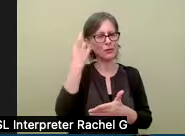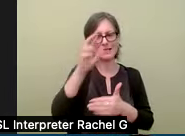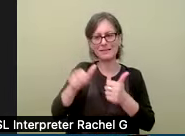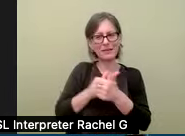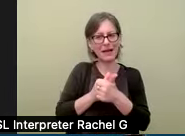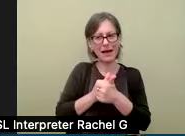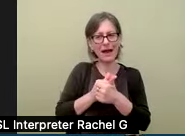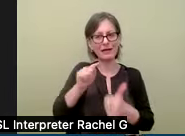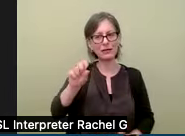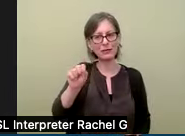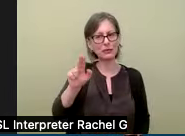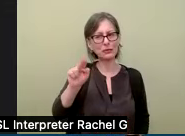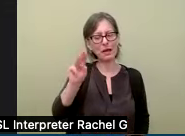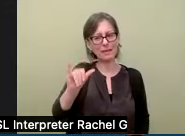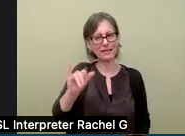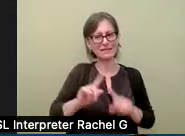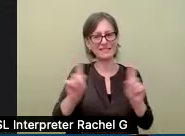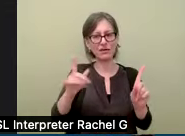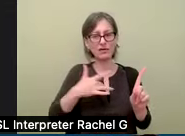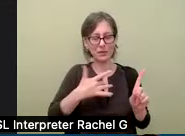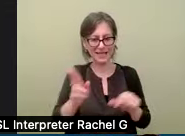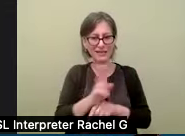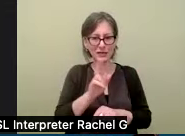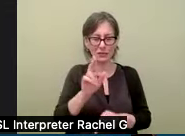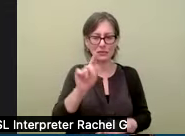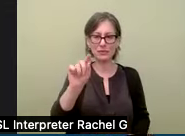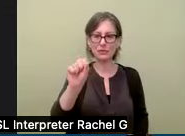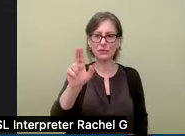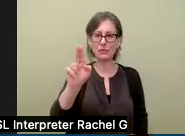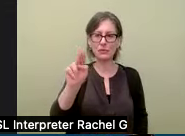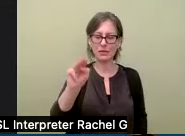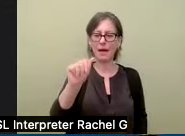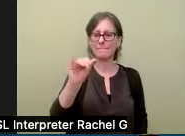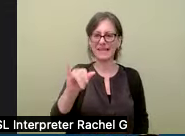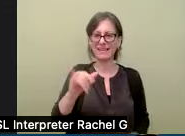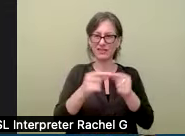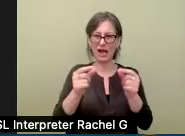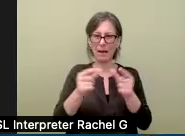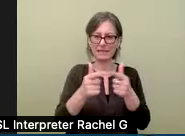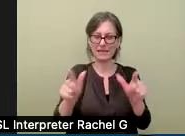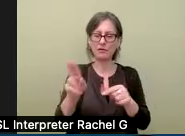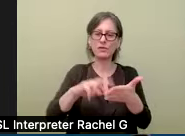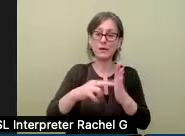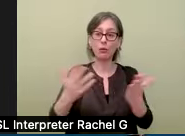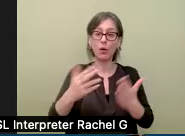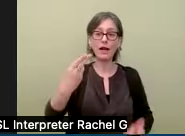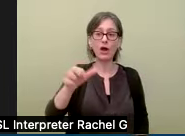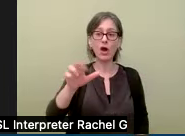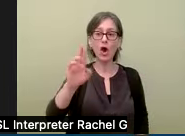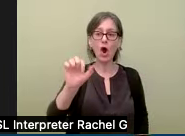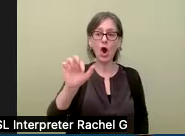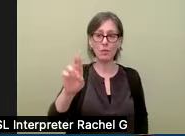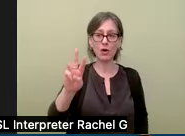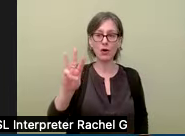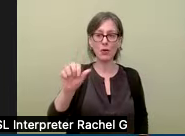truth. So we tend to use the term tsunami, which in Japanese means harbor wave, right? Hopefully